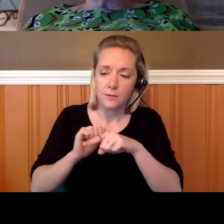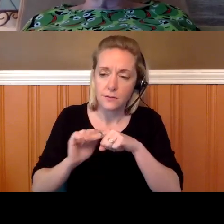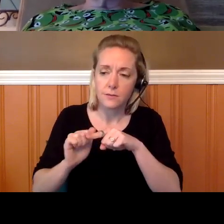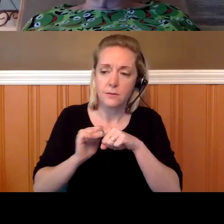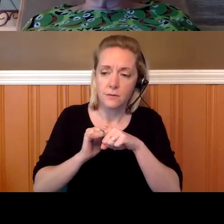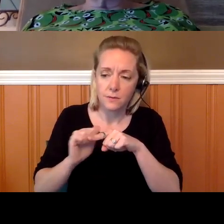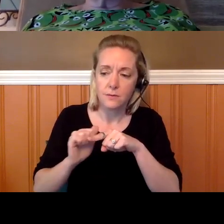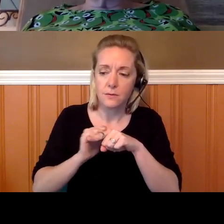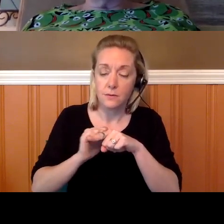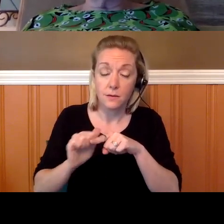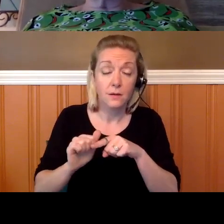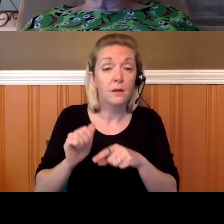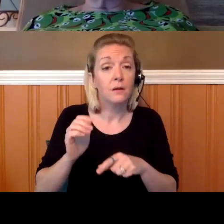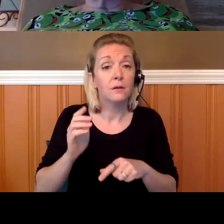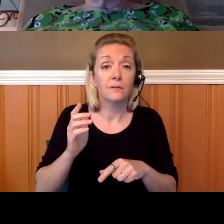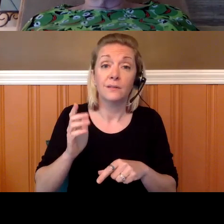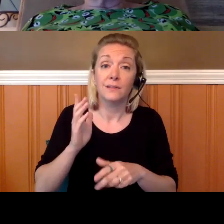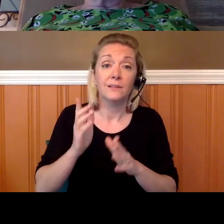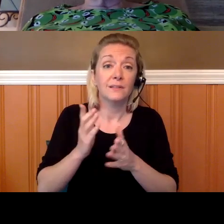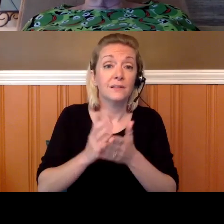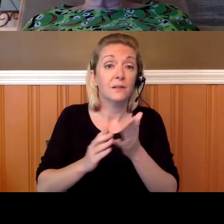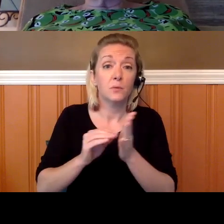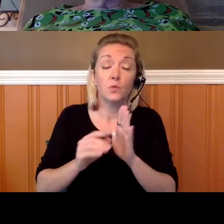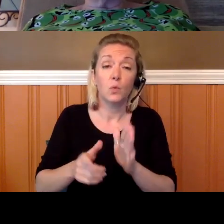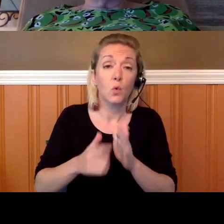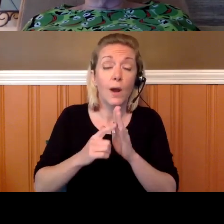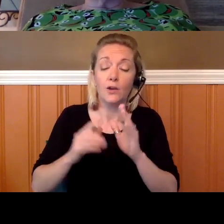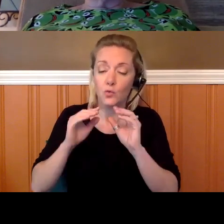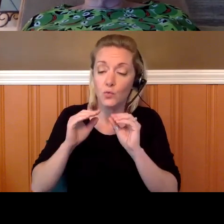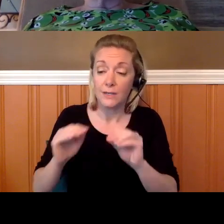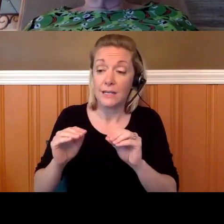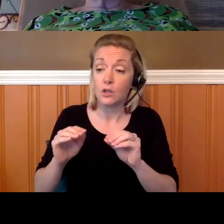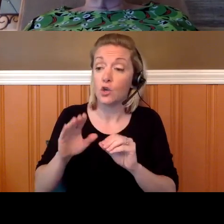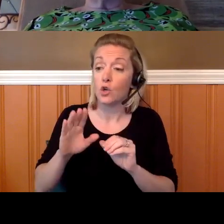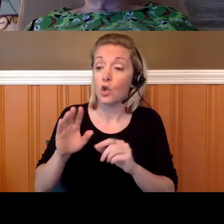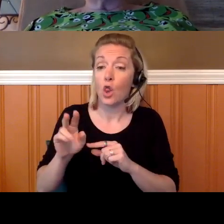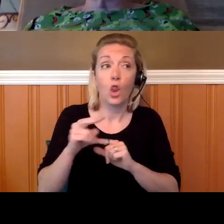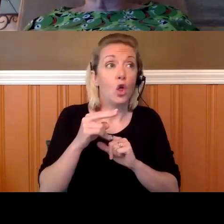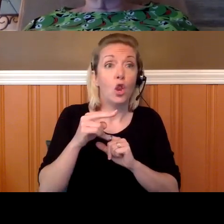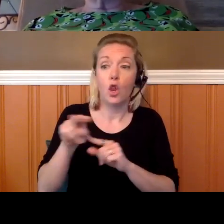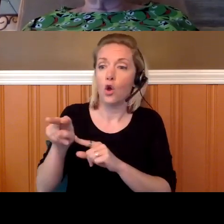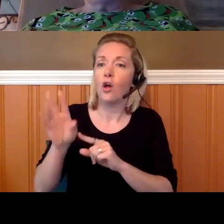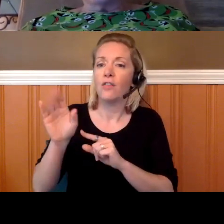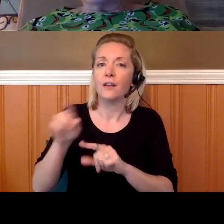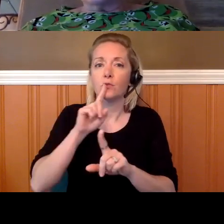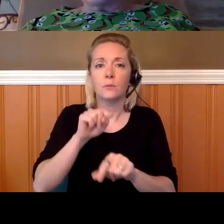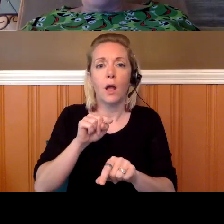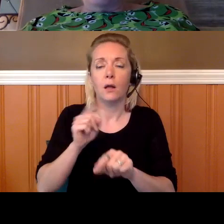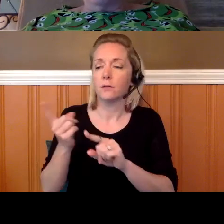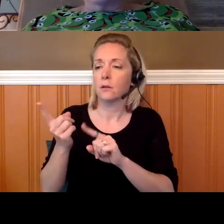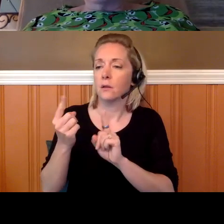to teach them that looking is the response that will help